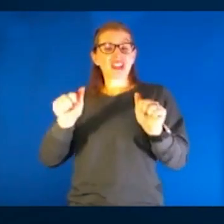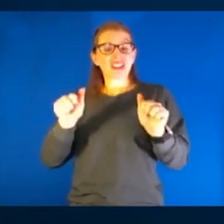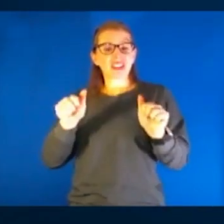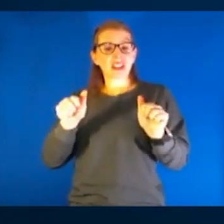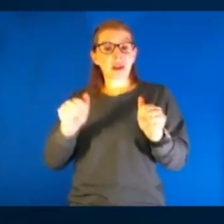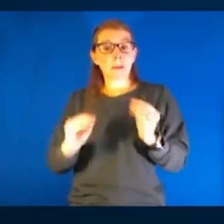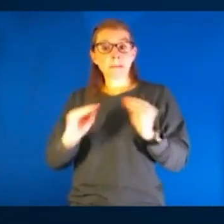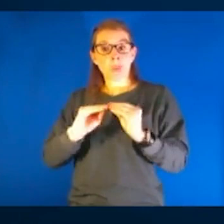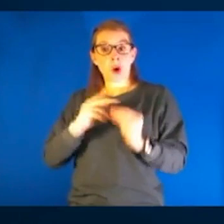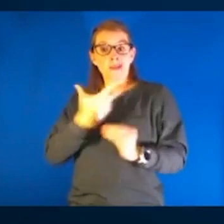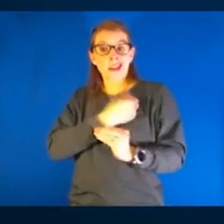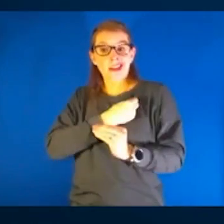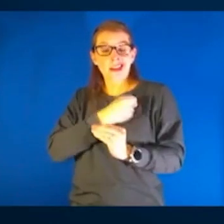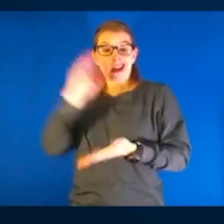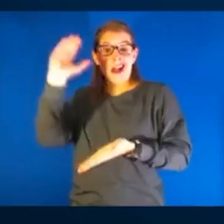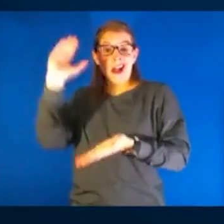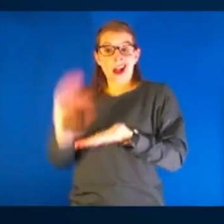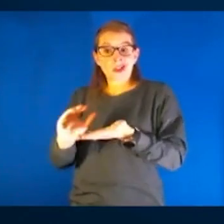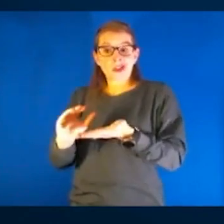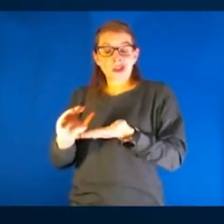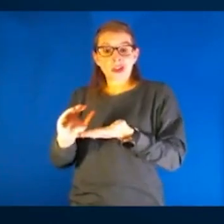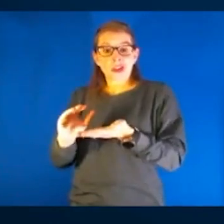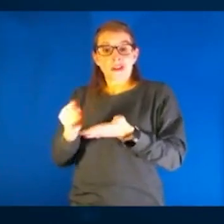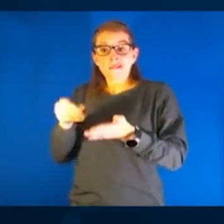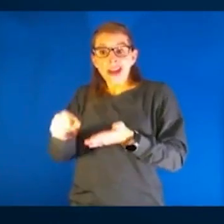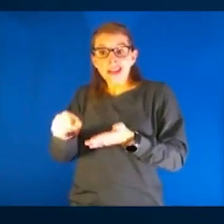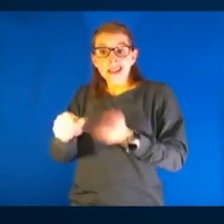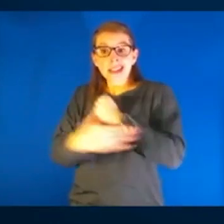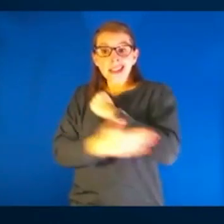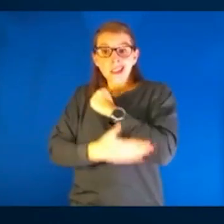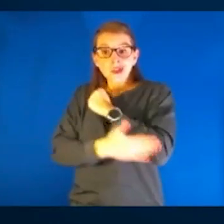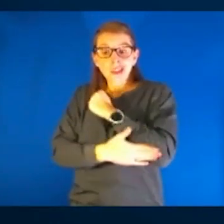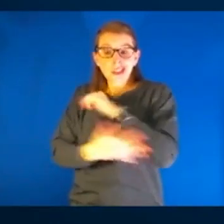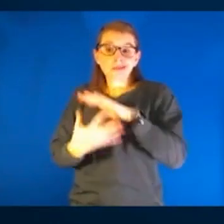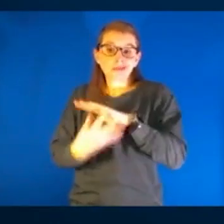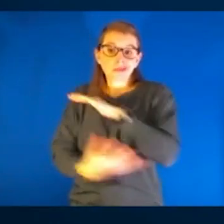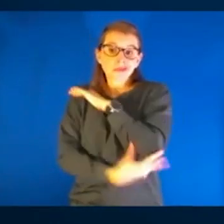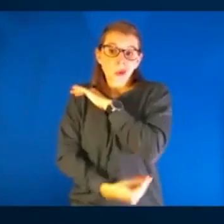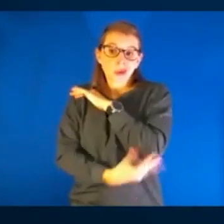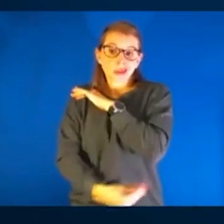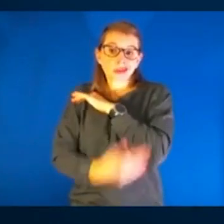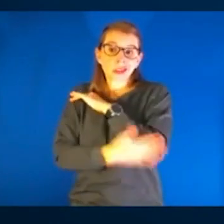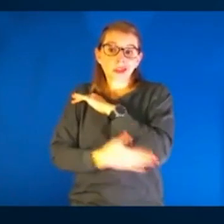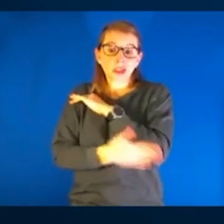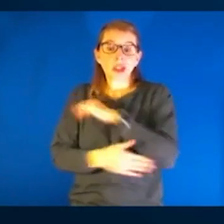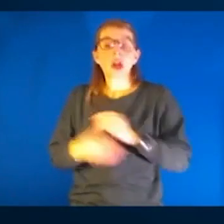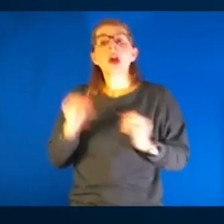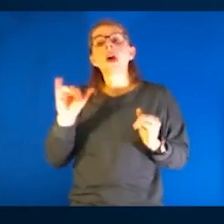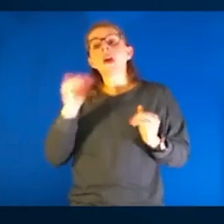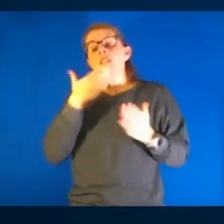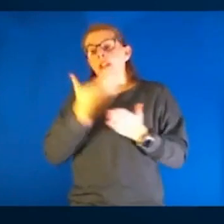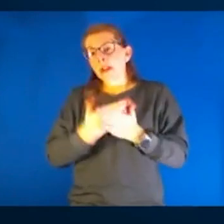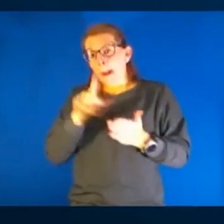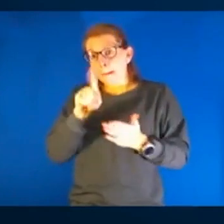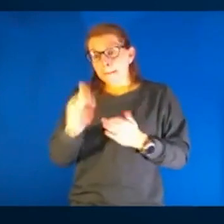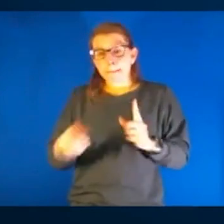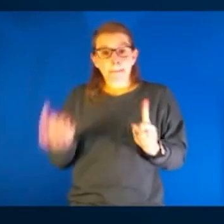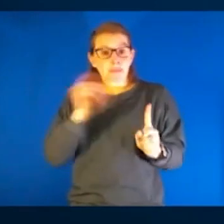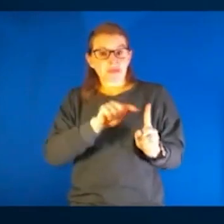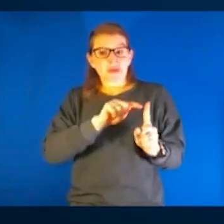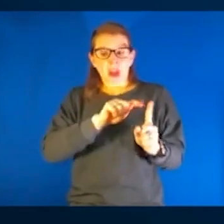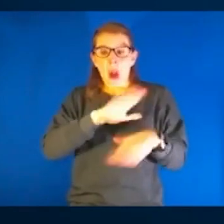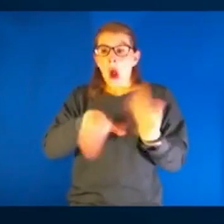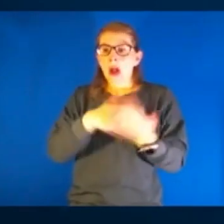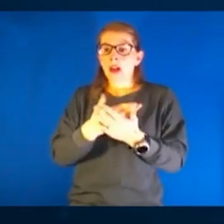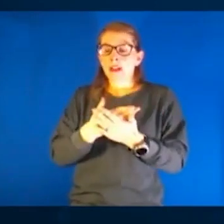to underfunded countries? Ooh, great question. And just to say, that comes back to our concept that we're all in it together, right, Dr. Clough?